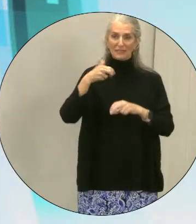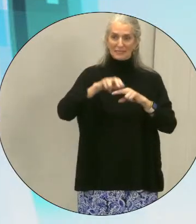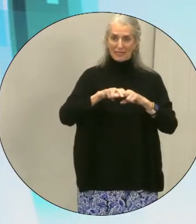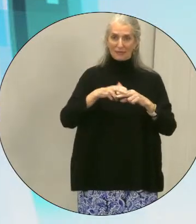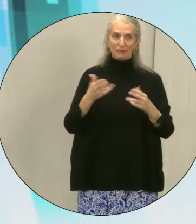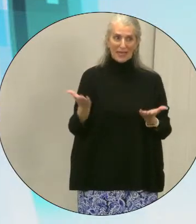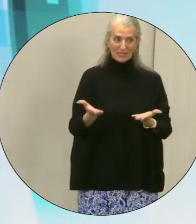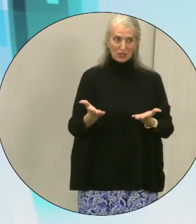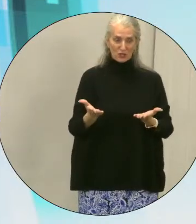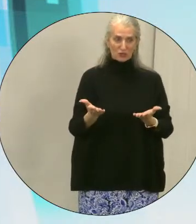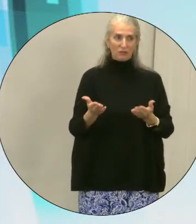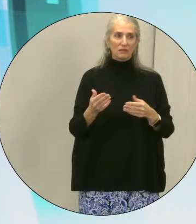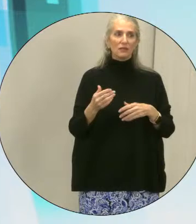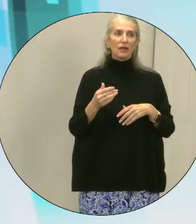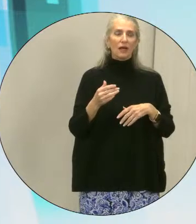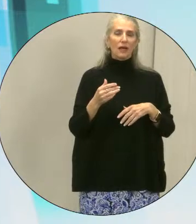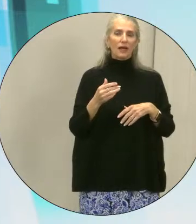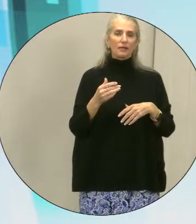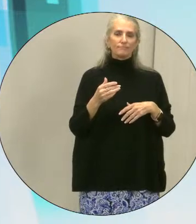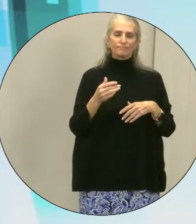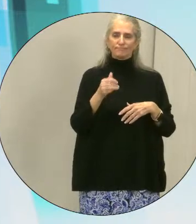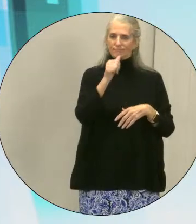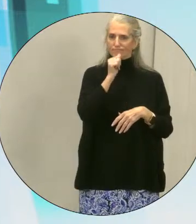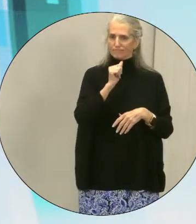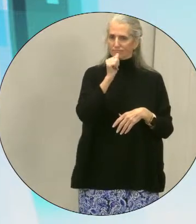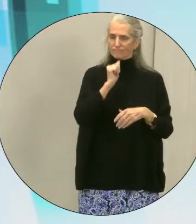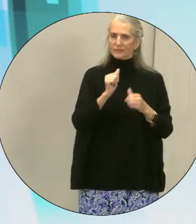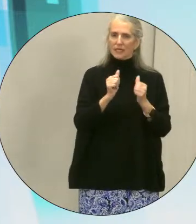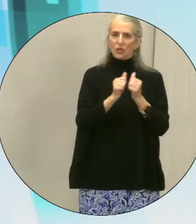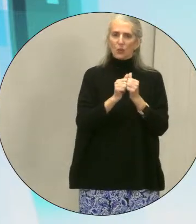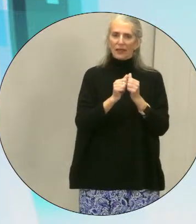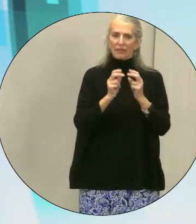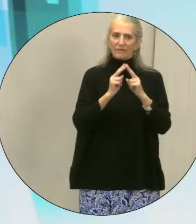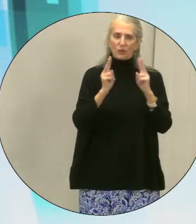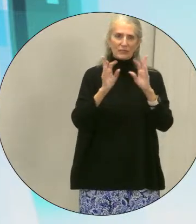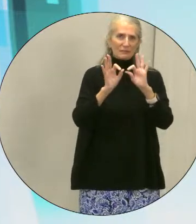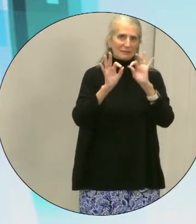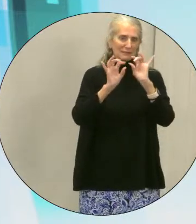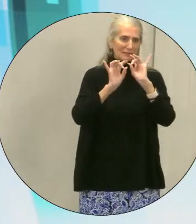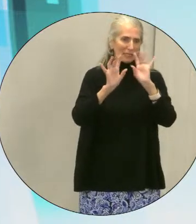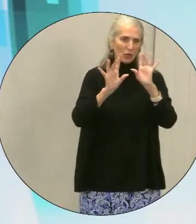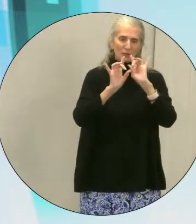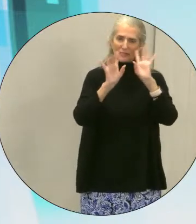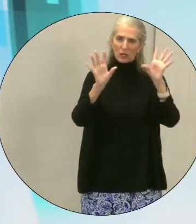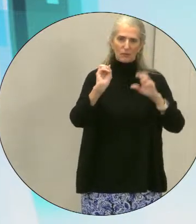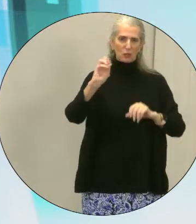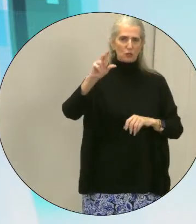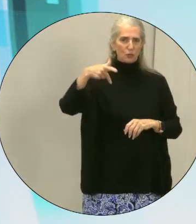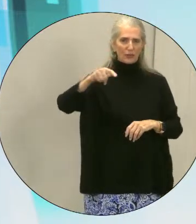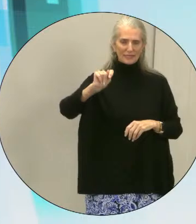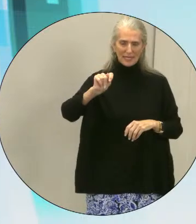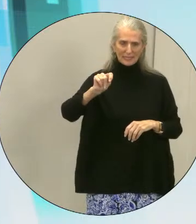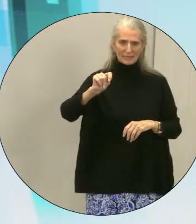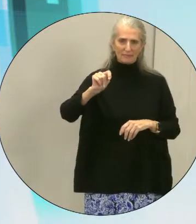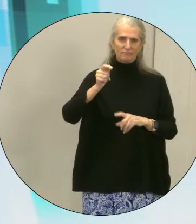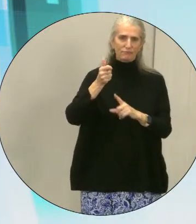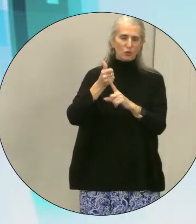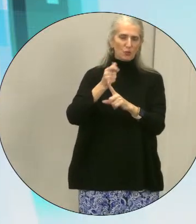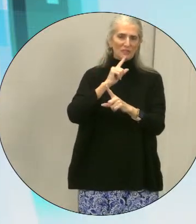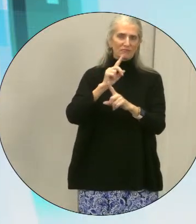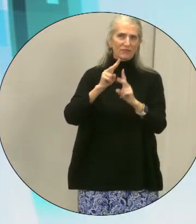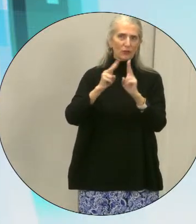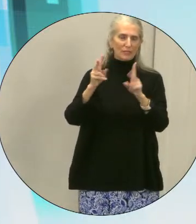here dealing with a very terrible, terrible superintendent. It was very